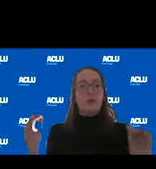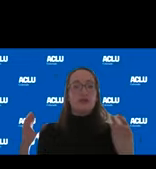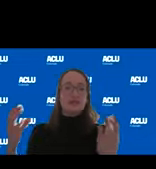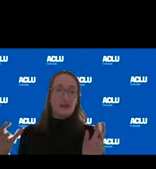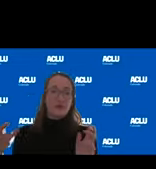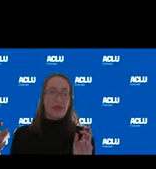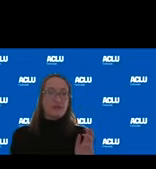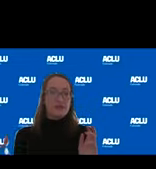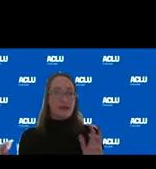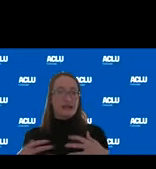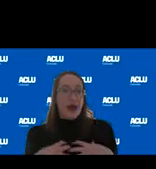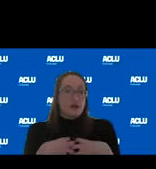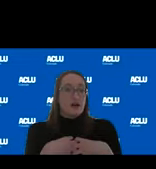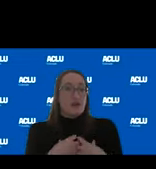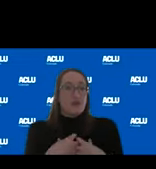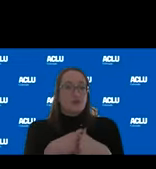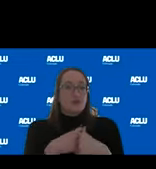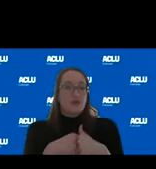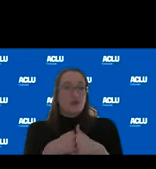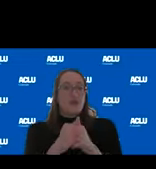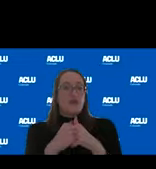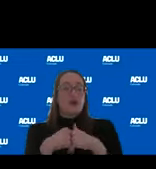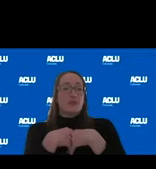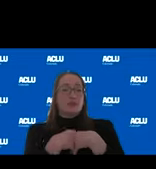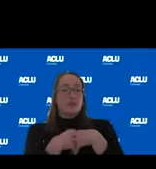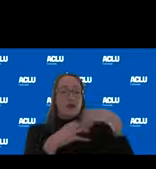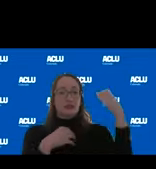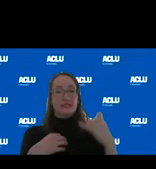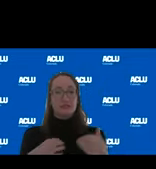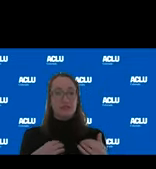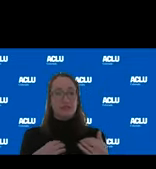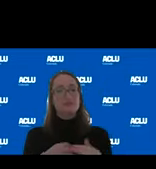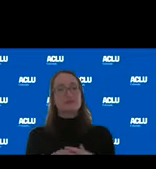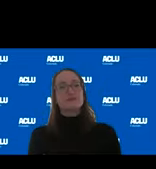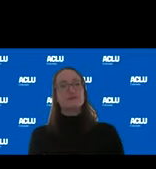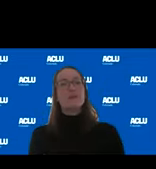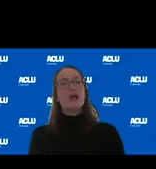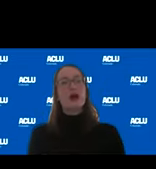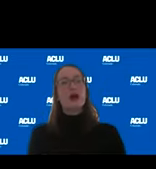what you're saying with an absentee ballot is like, I was unable to vote in person for XYZ reason,